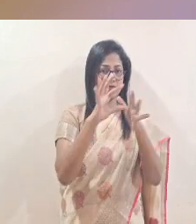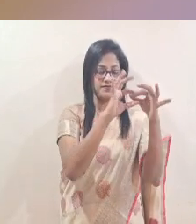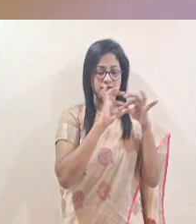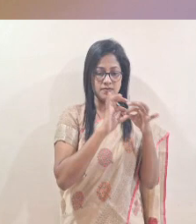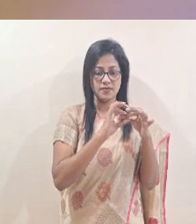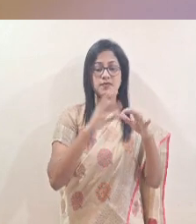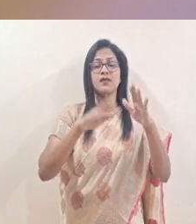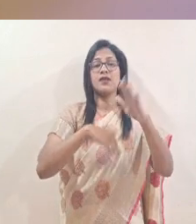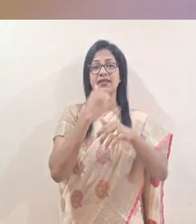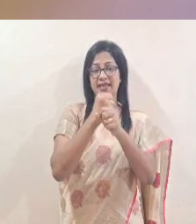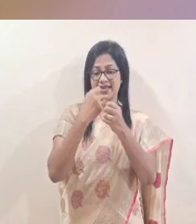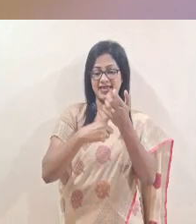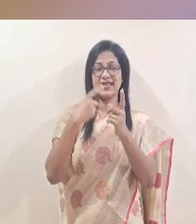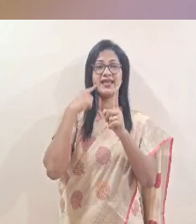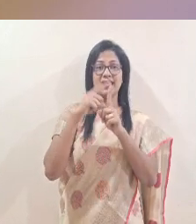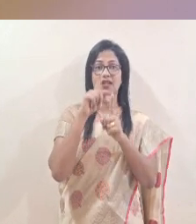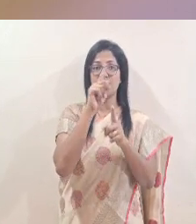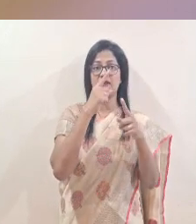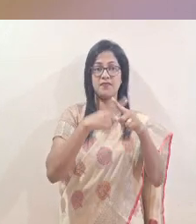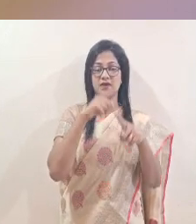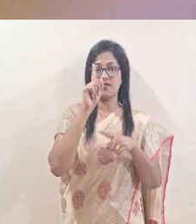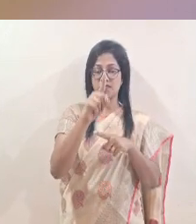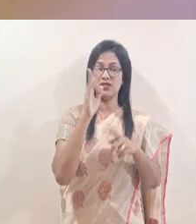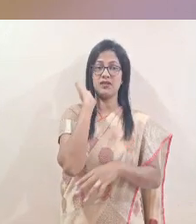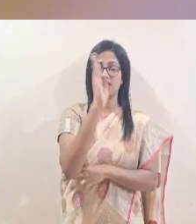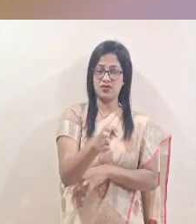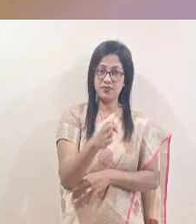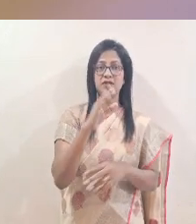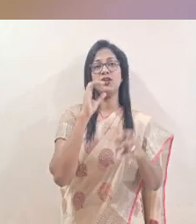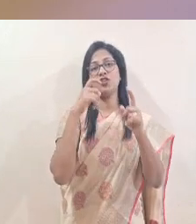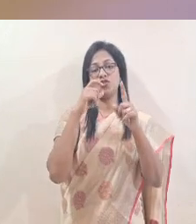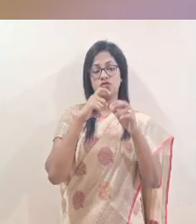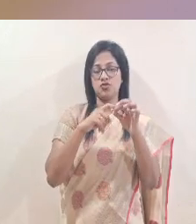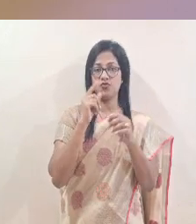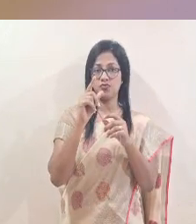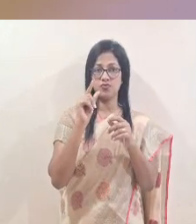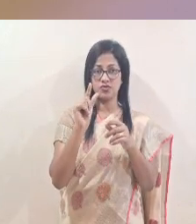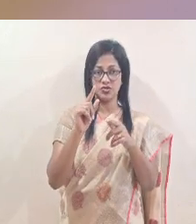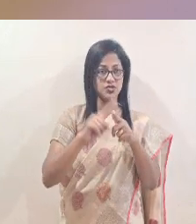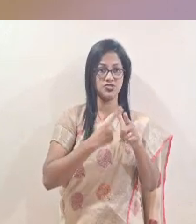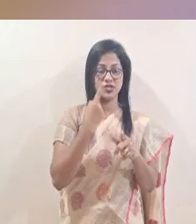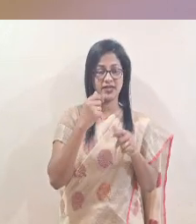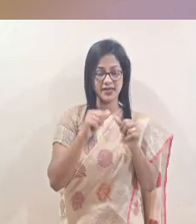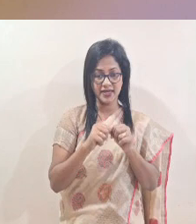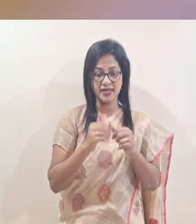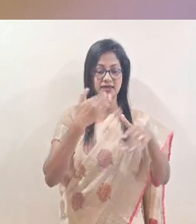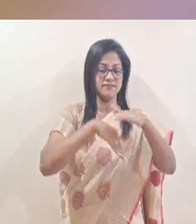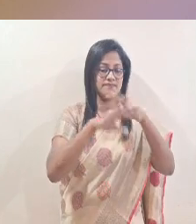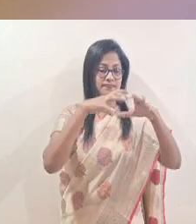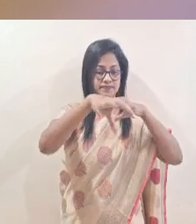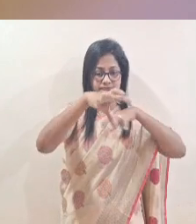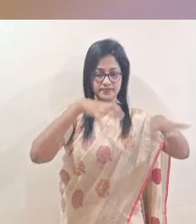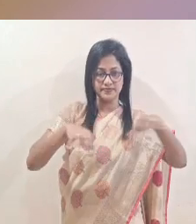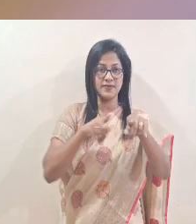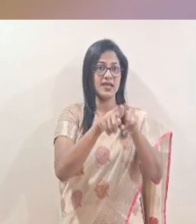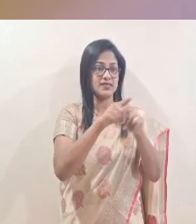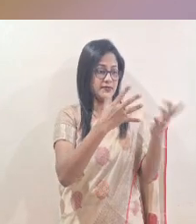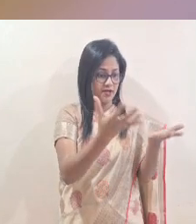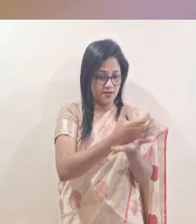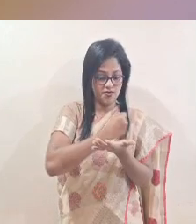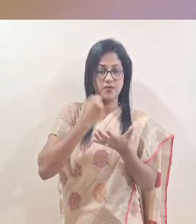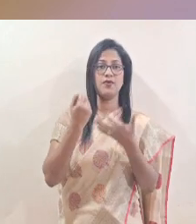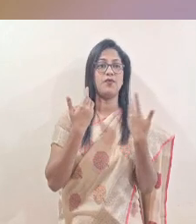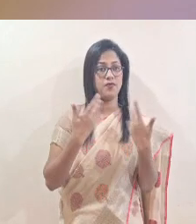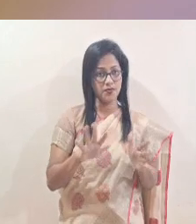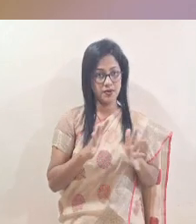formed grids of 1 by 1 square kilometer grid in QGIS. And then sample images were collected for classification. Then